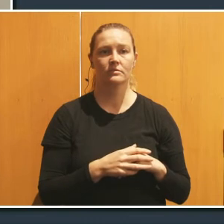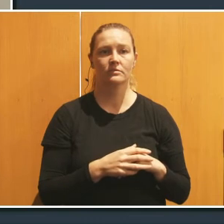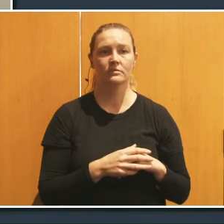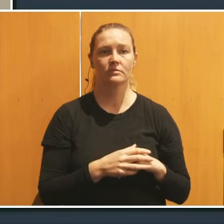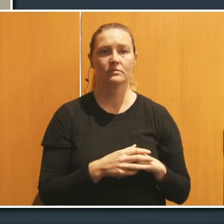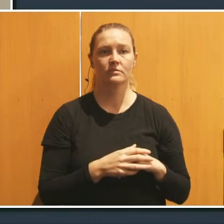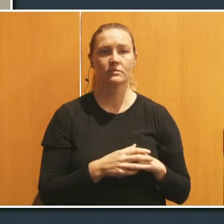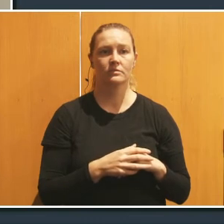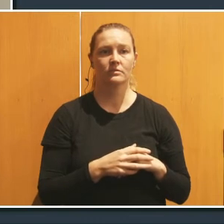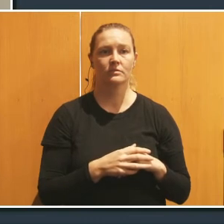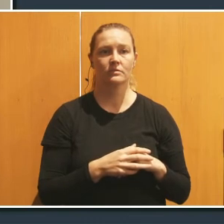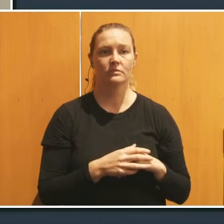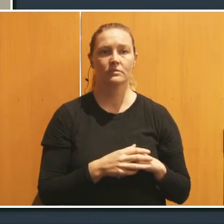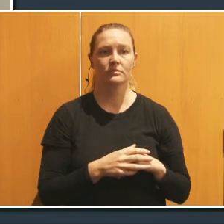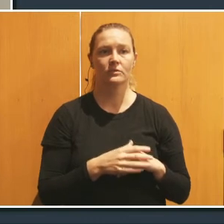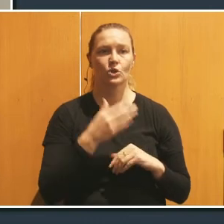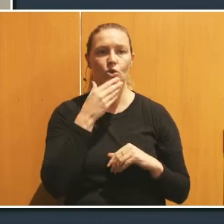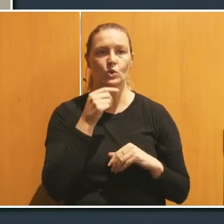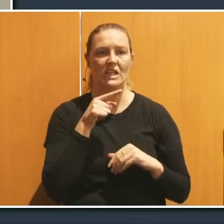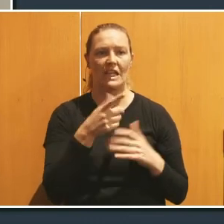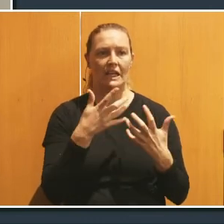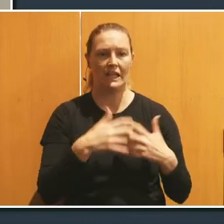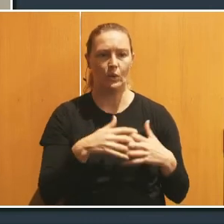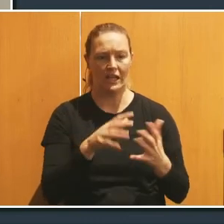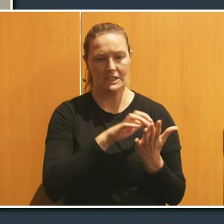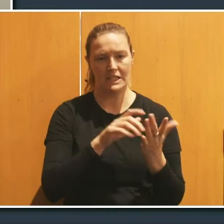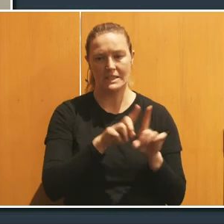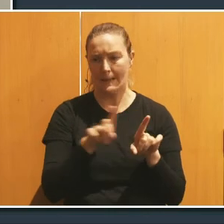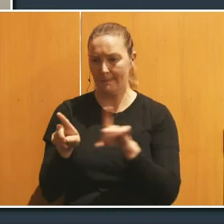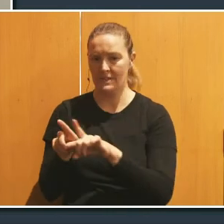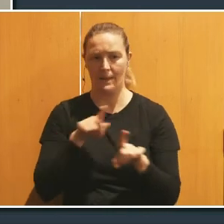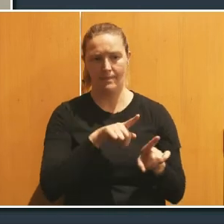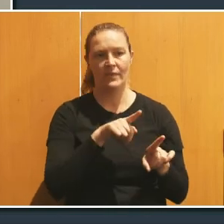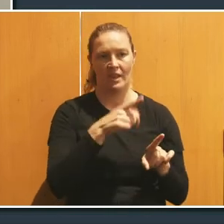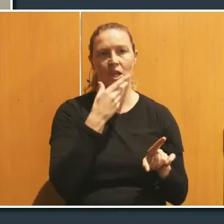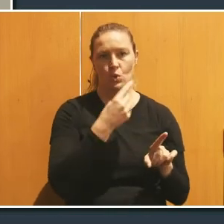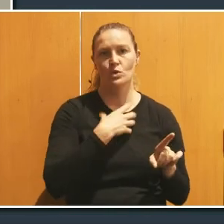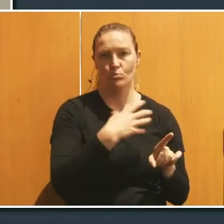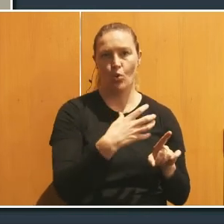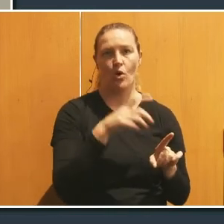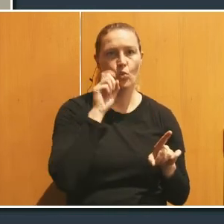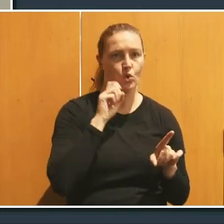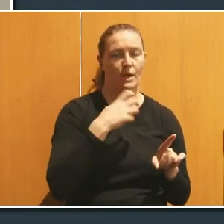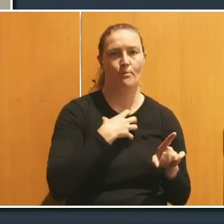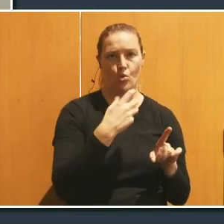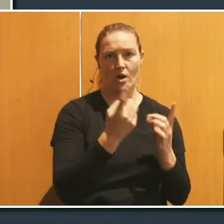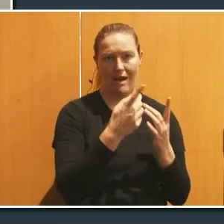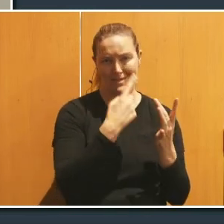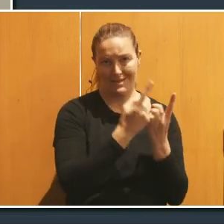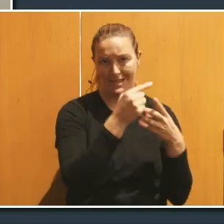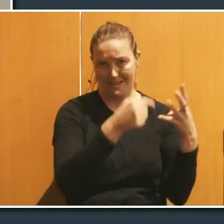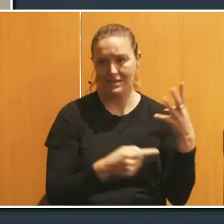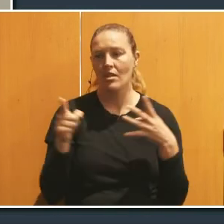assessed in that HUI calculation. So they're not teenagers having 3 showers a day. I don't know if many of you in the room